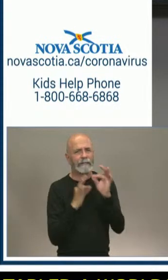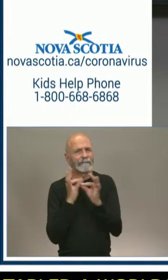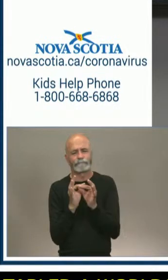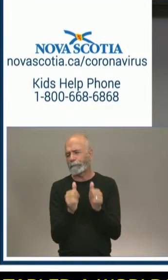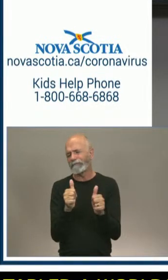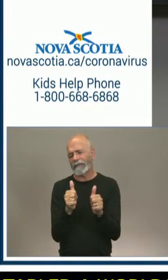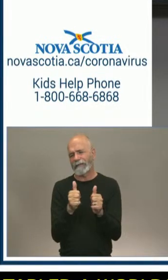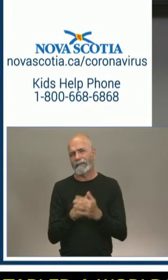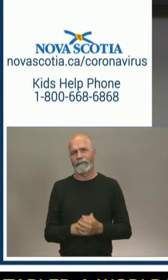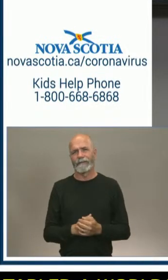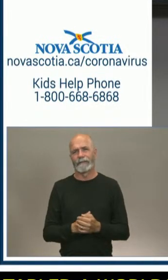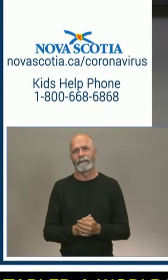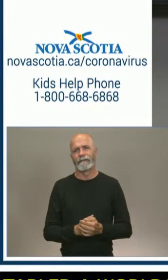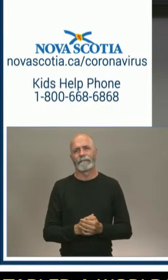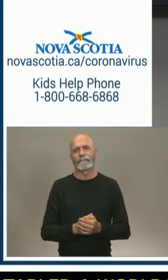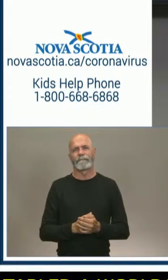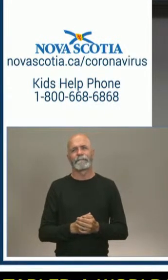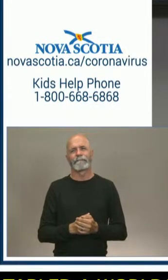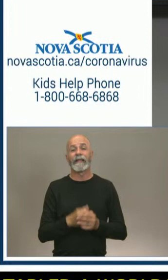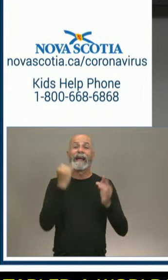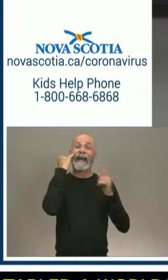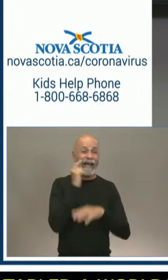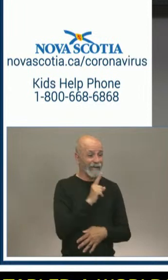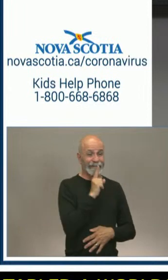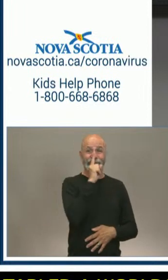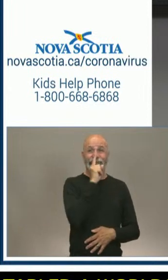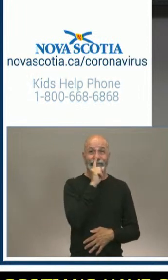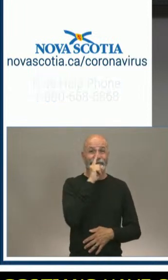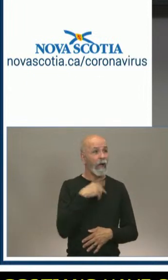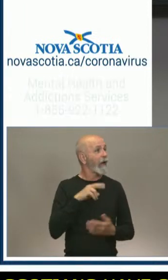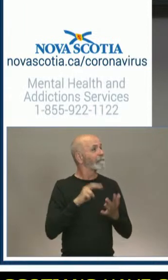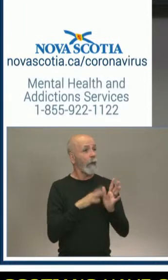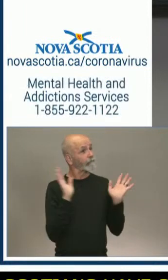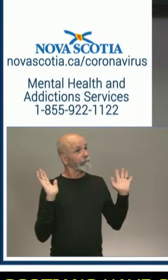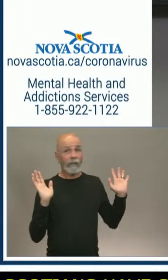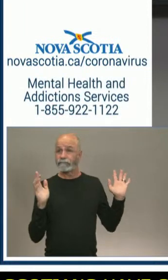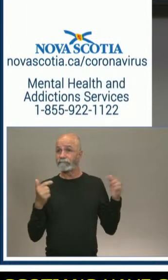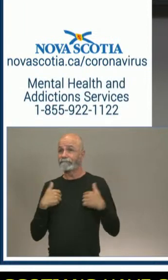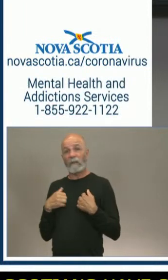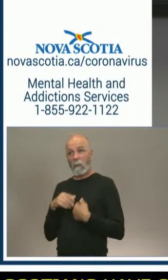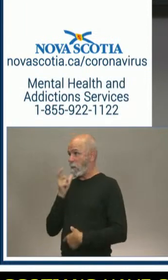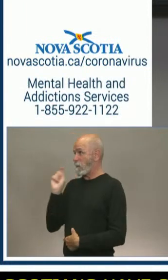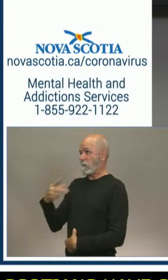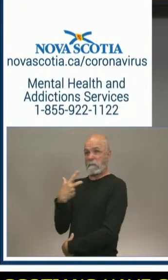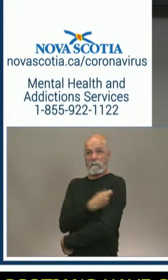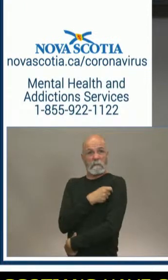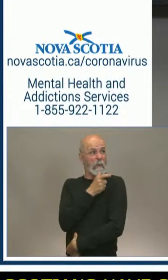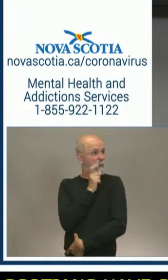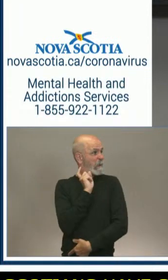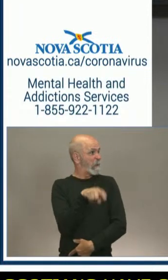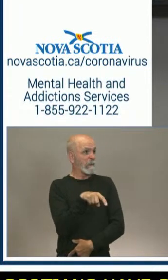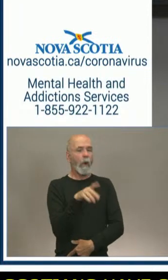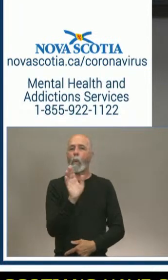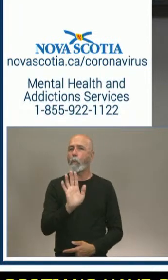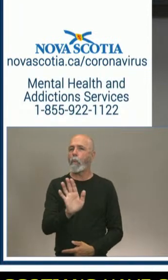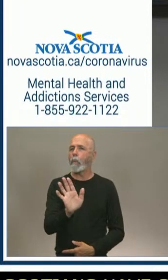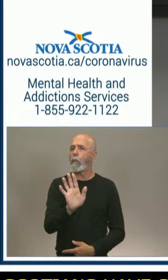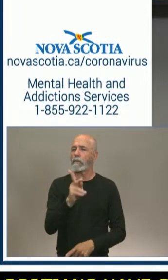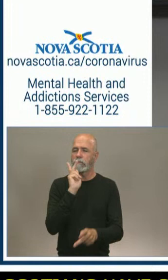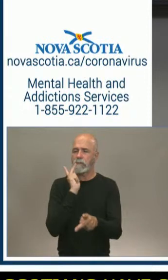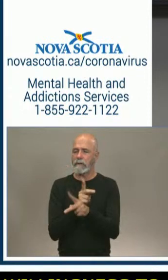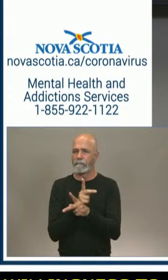But testing will not stop with vaccine. Far from it. Testing is critical as we move through our reopening